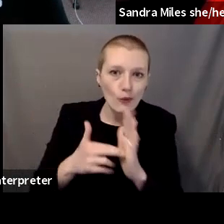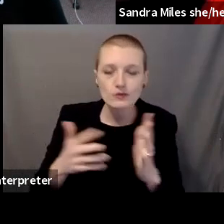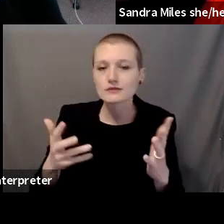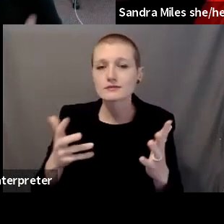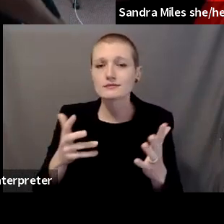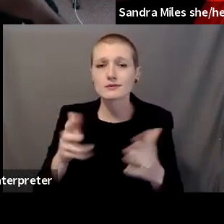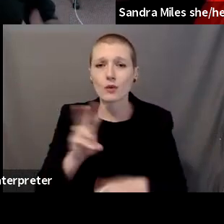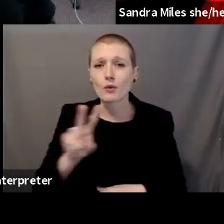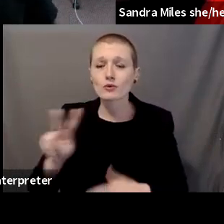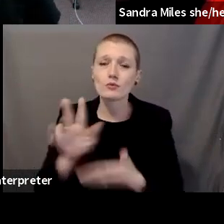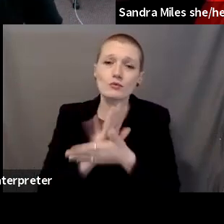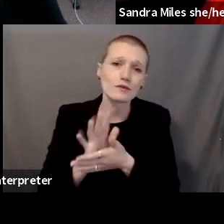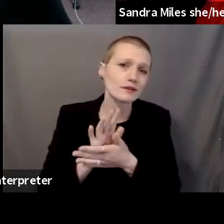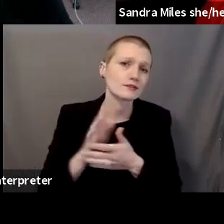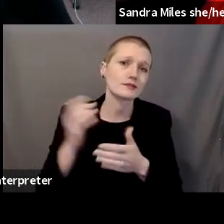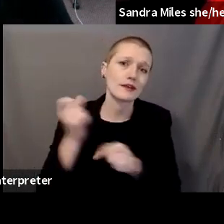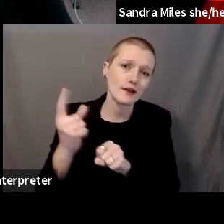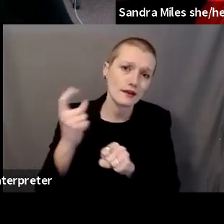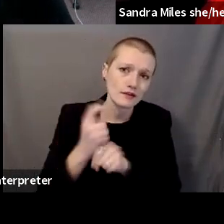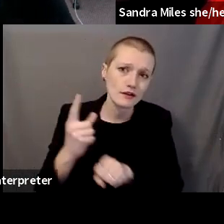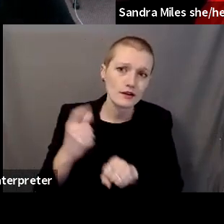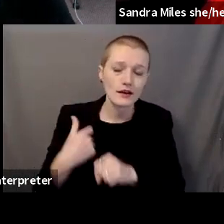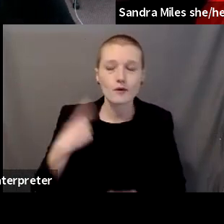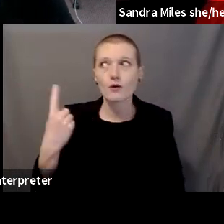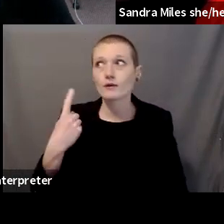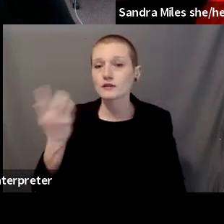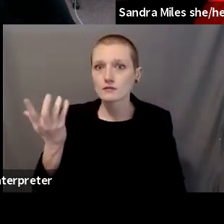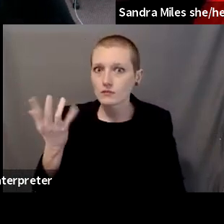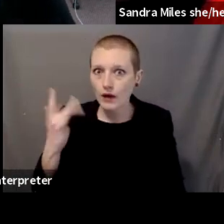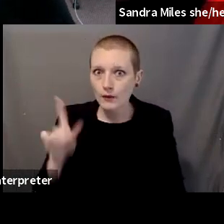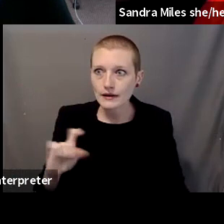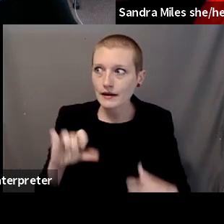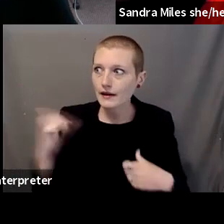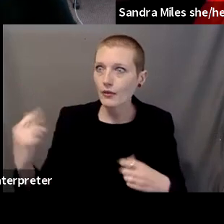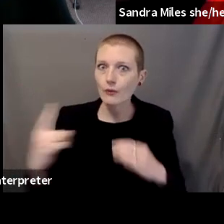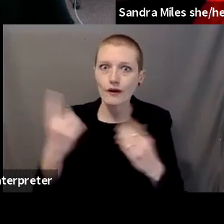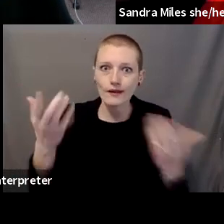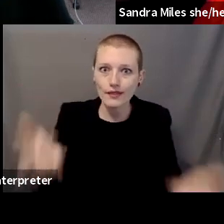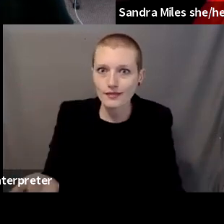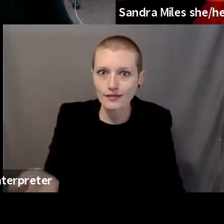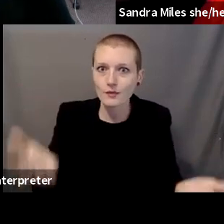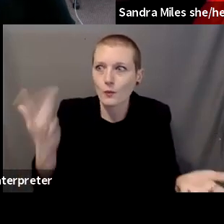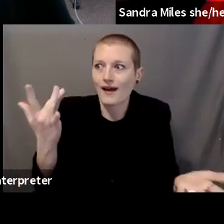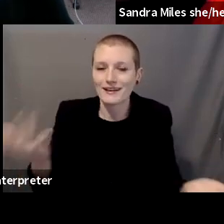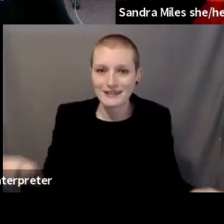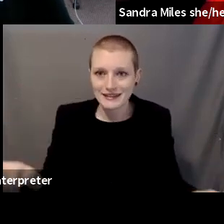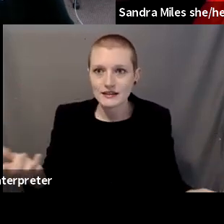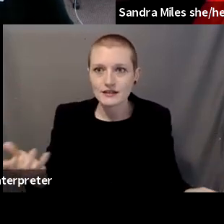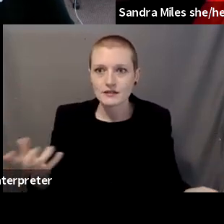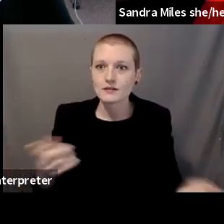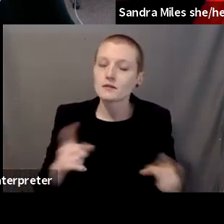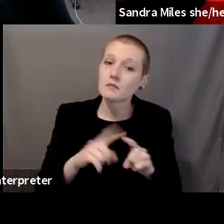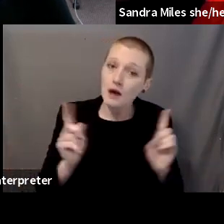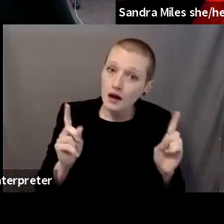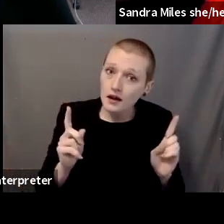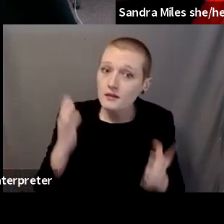And I mean, of course, I always say, why do we need another one? But it's almost like someone is saying, well, we need to keep telling the